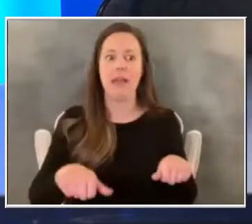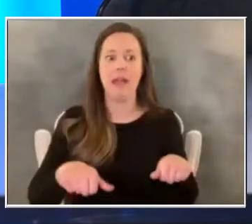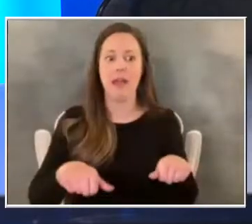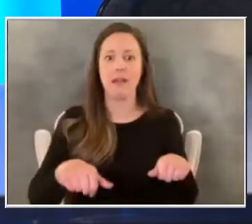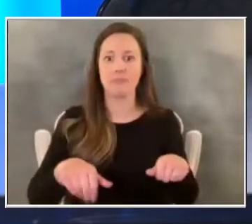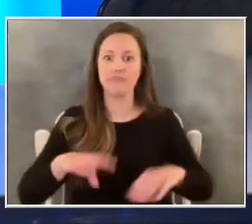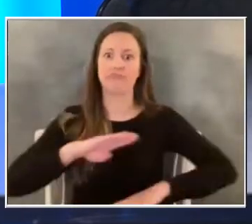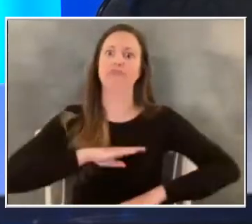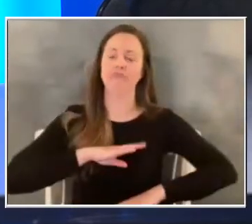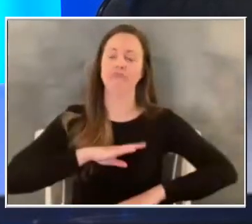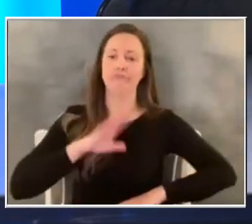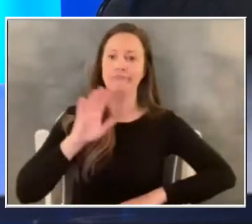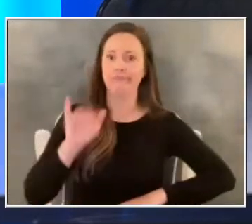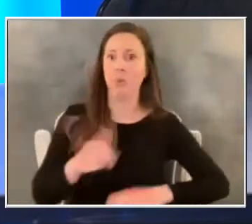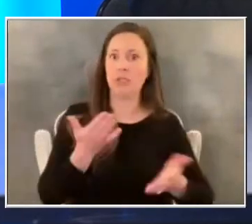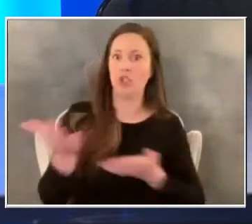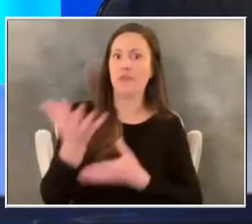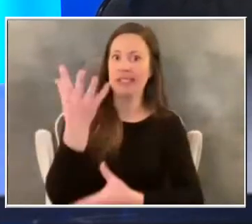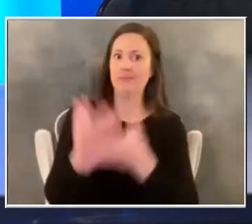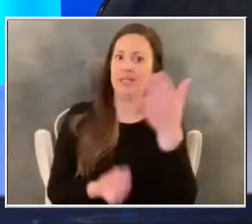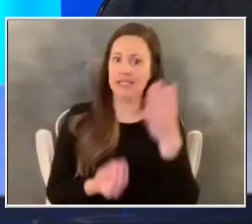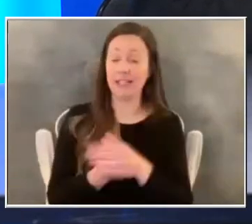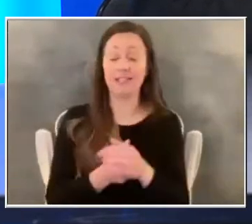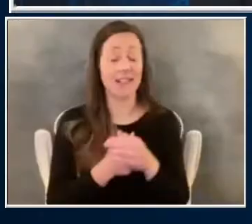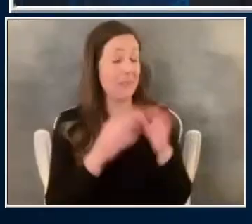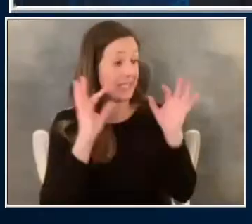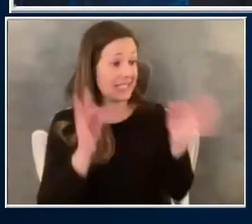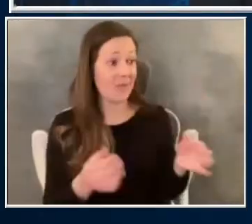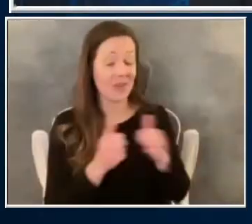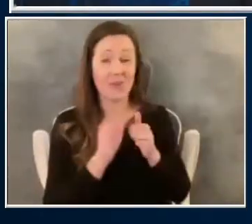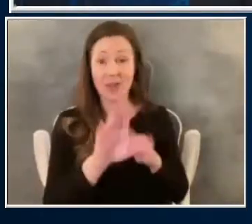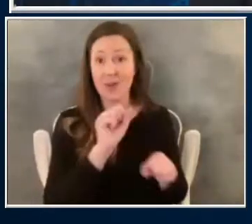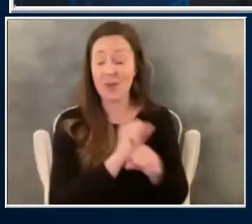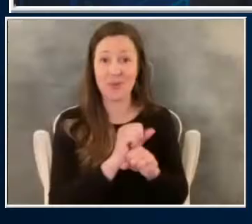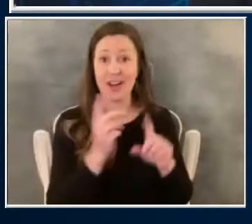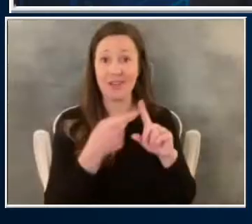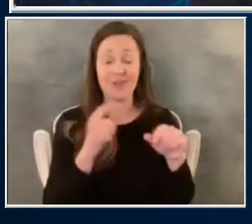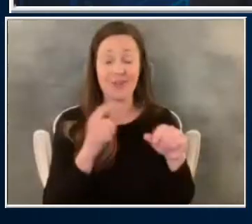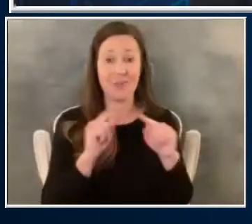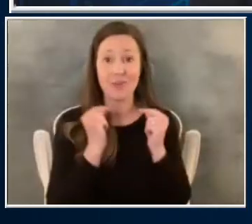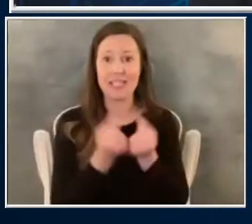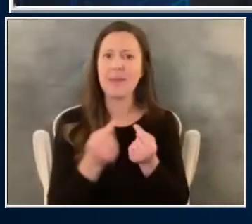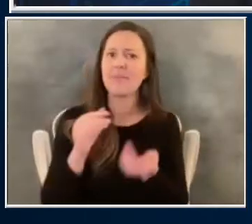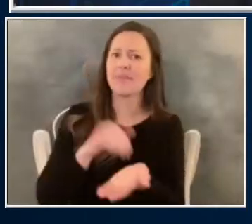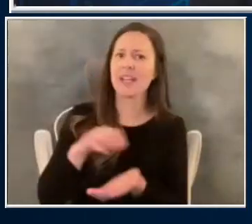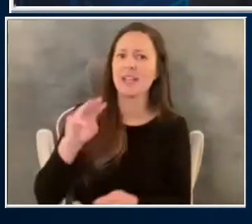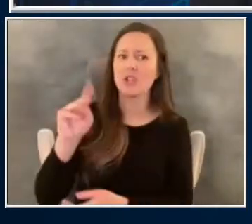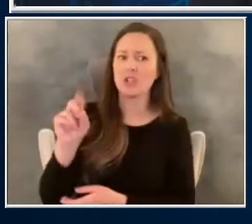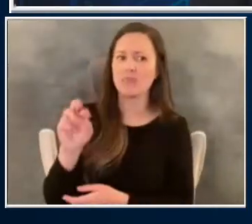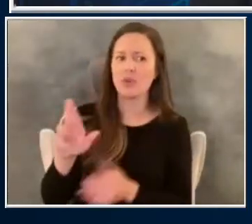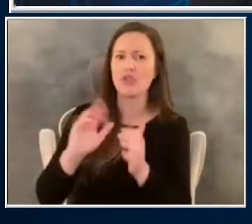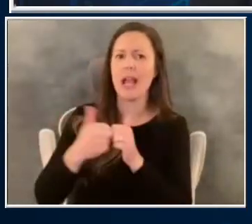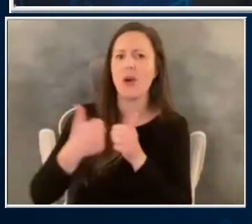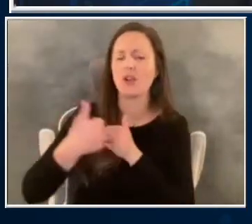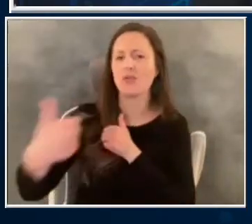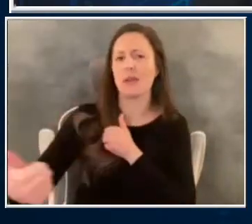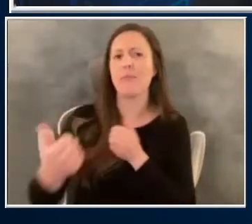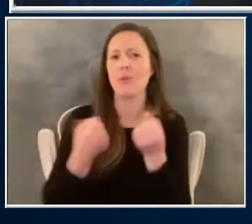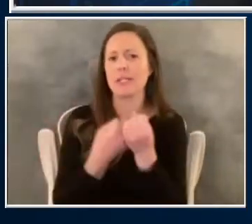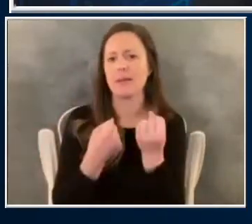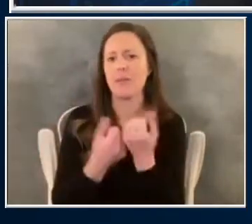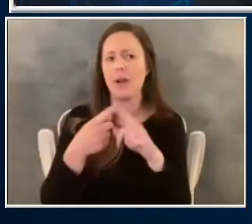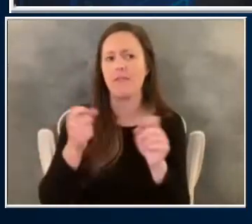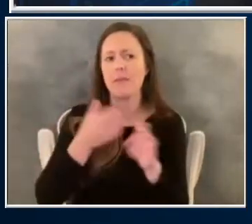with the work that you and your team are doing. Yeah, absolutely. Dr. Mosier, how does remote support from specialists improve